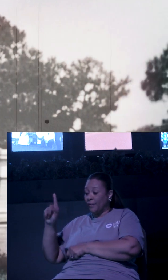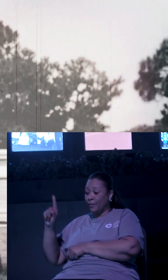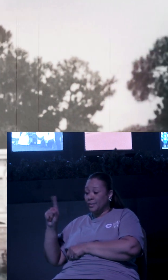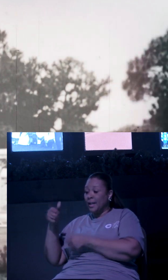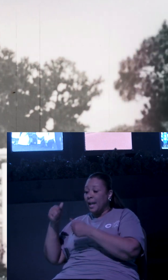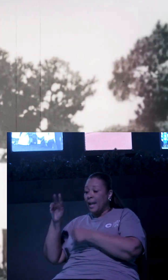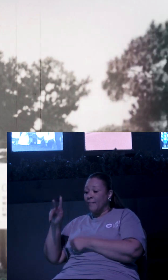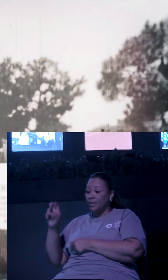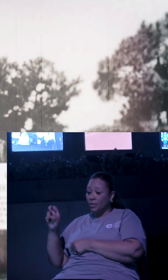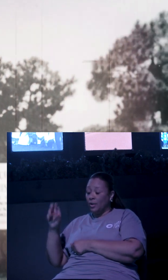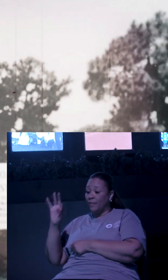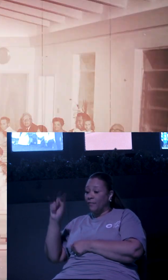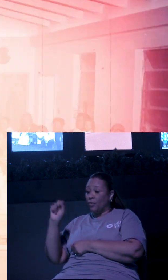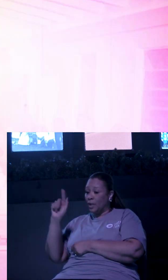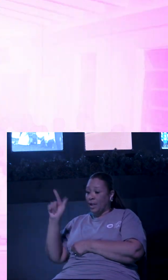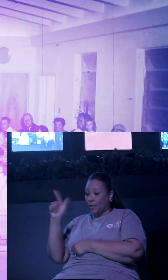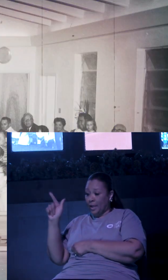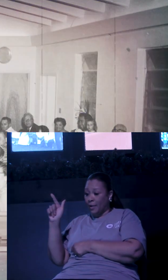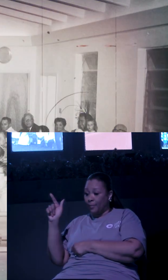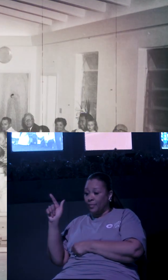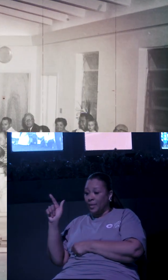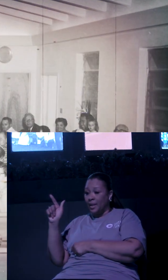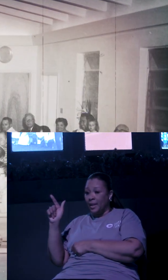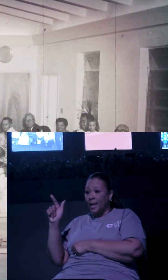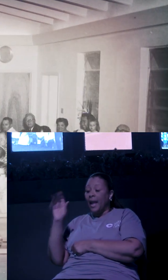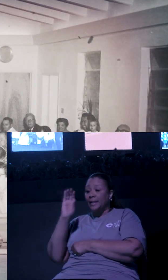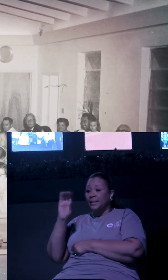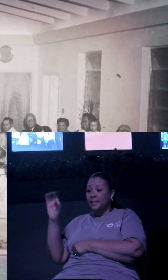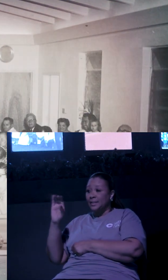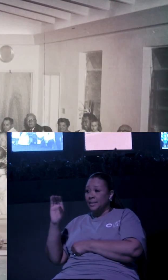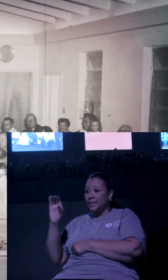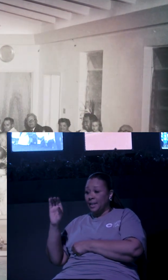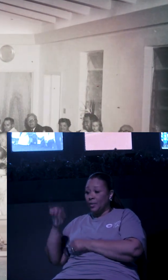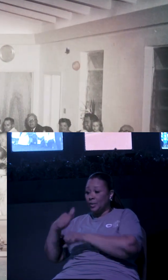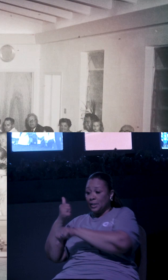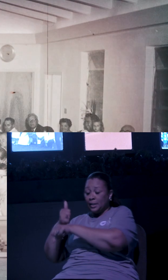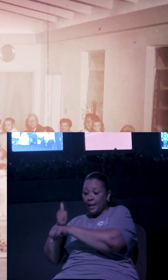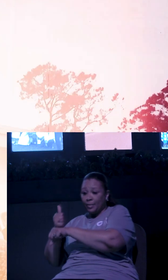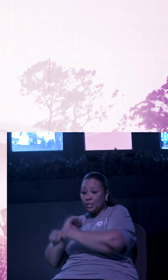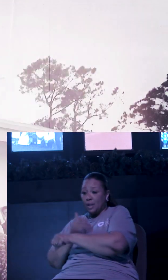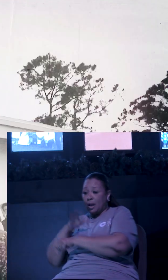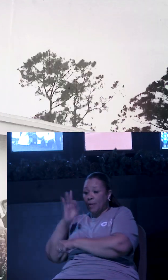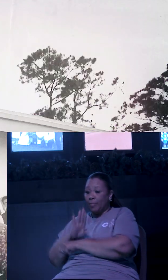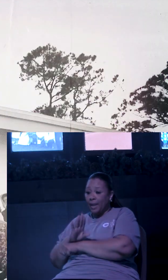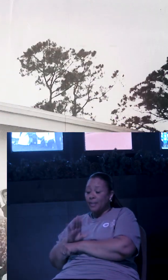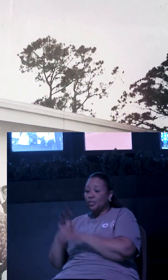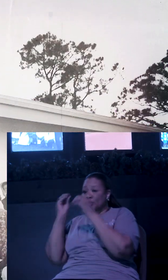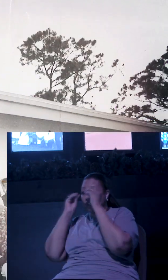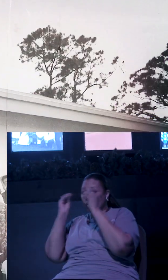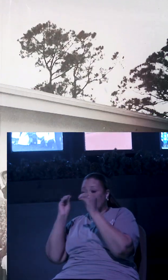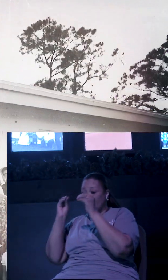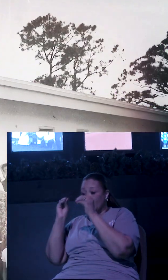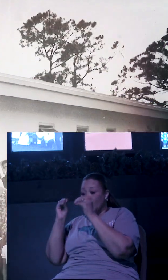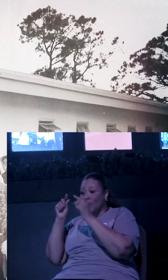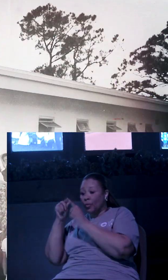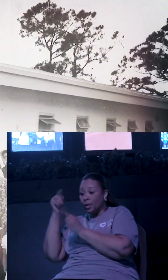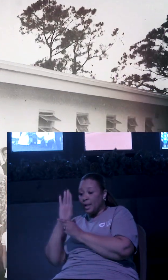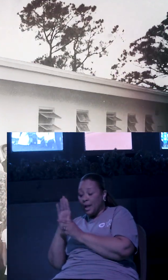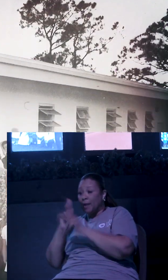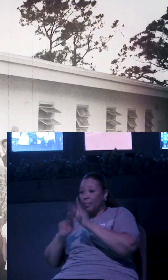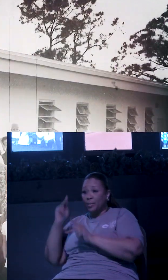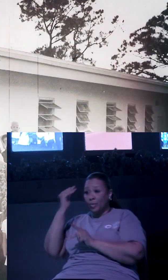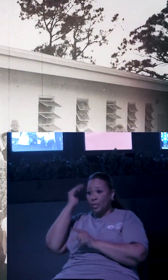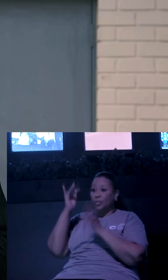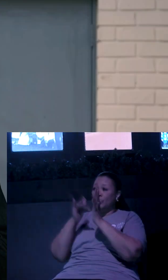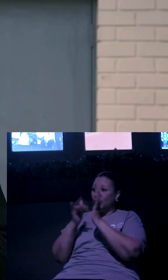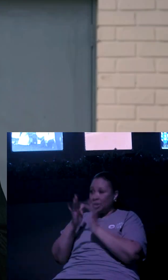in Fort Lauderdale, and Community Christian Church was born. Our pastors taught from God's Word, people came to know